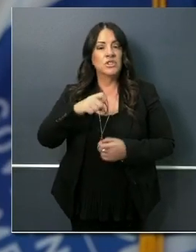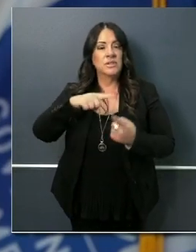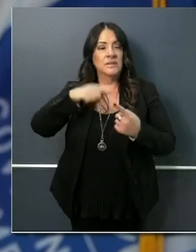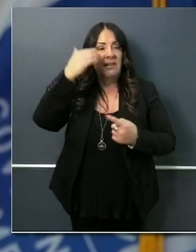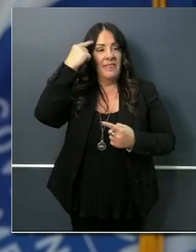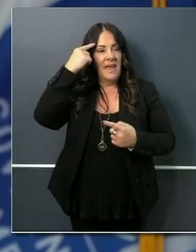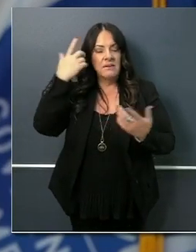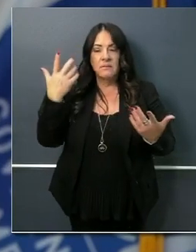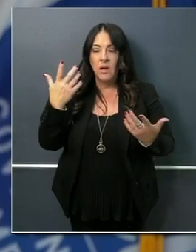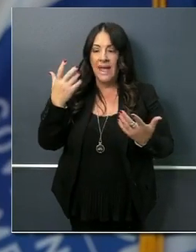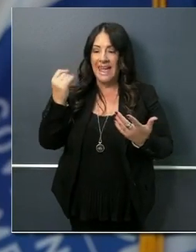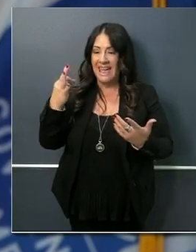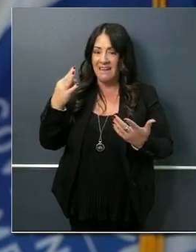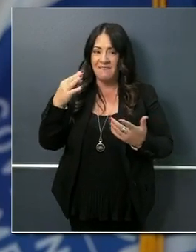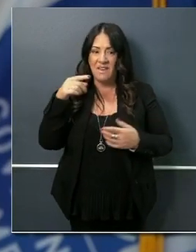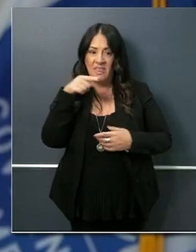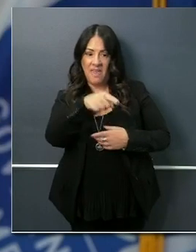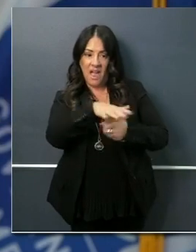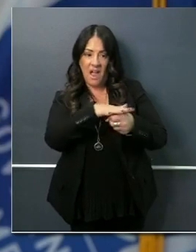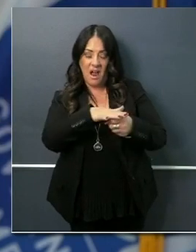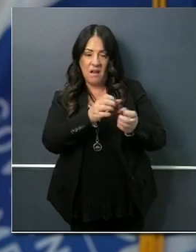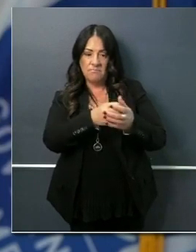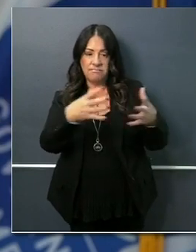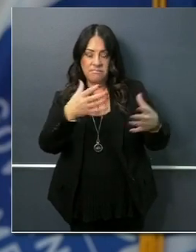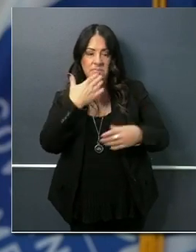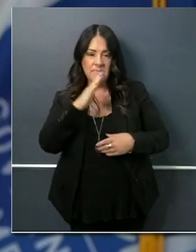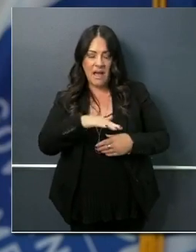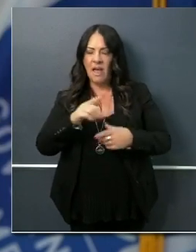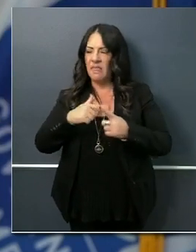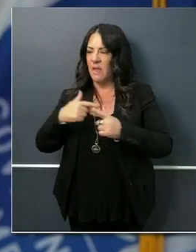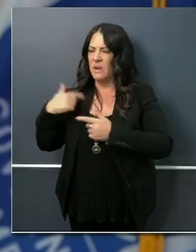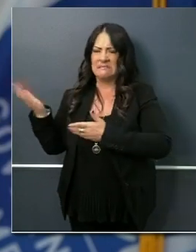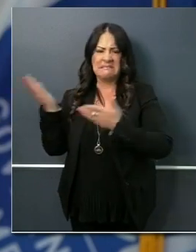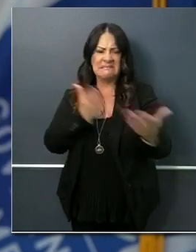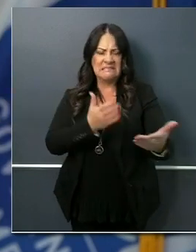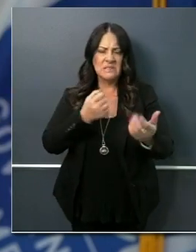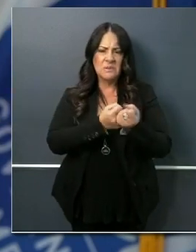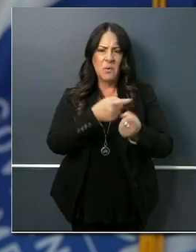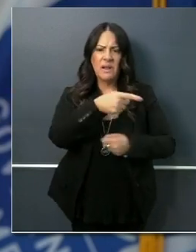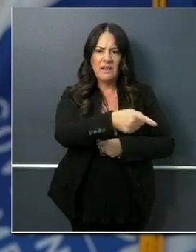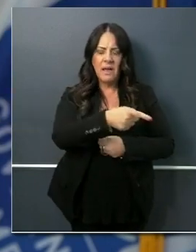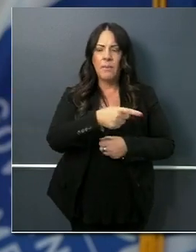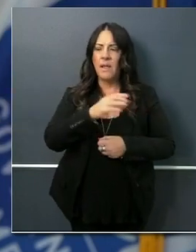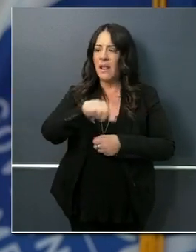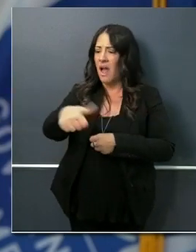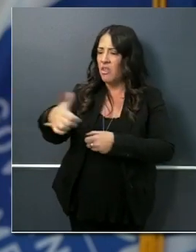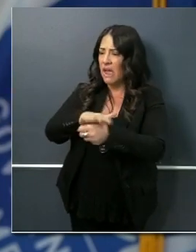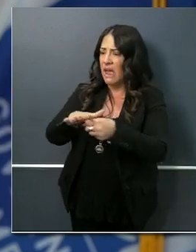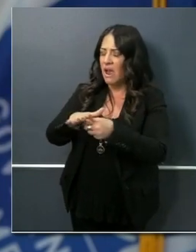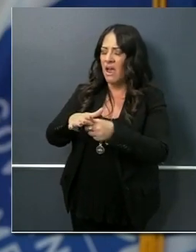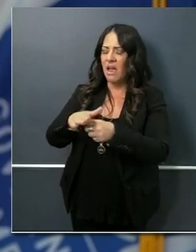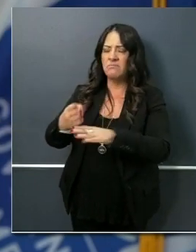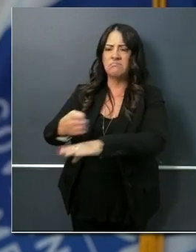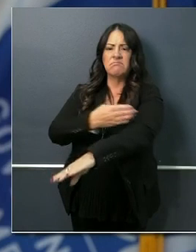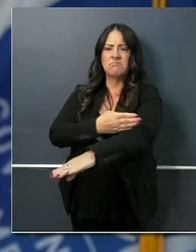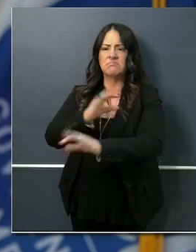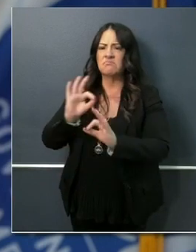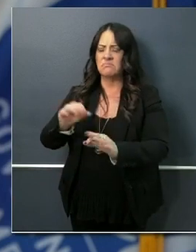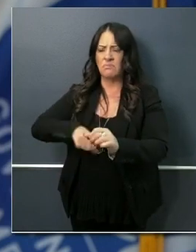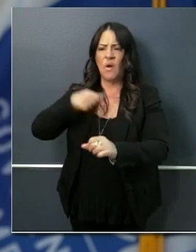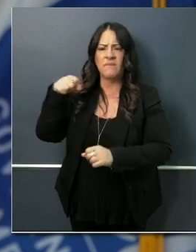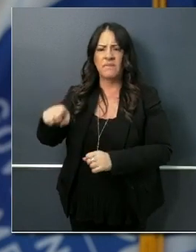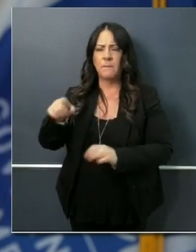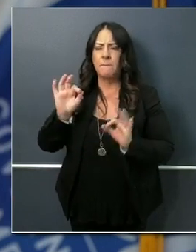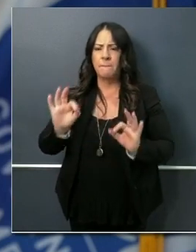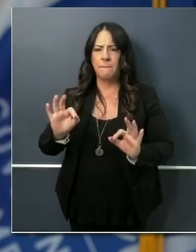need to go and where our communities are really stepping up, and we should be so proud of them for that. You're right in that there is